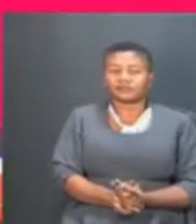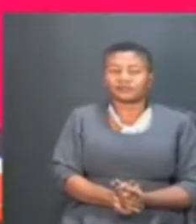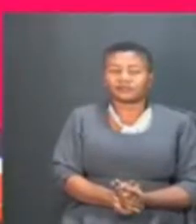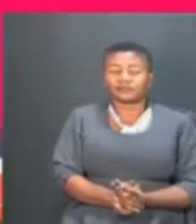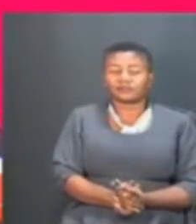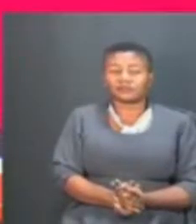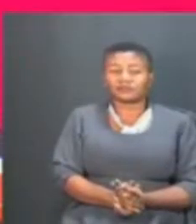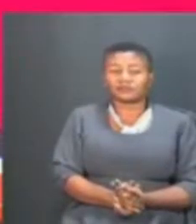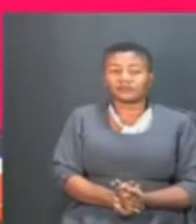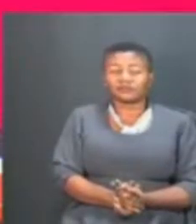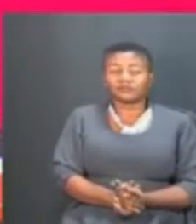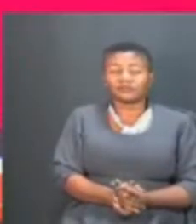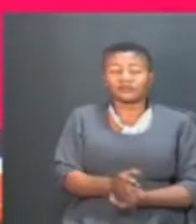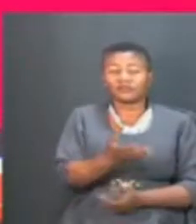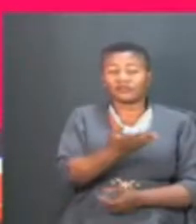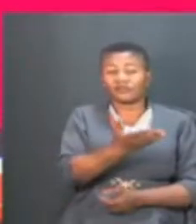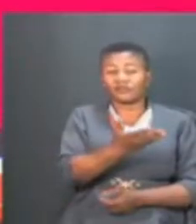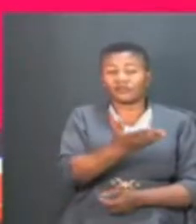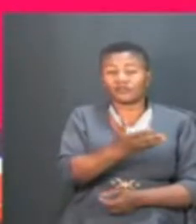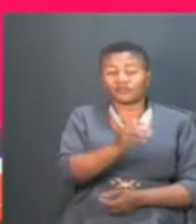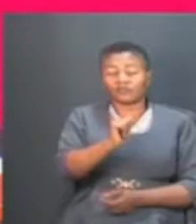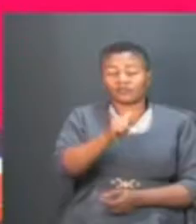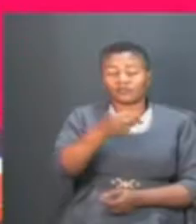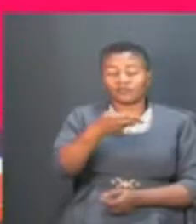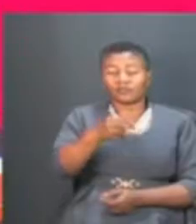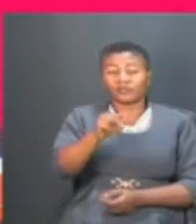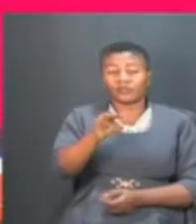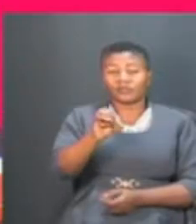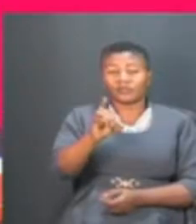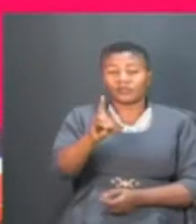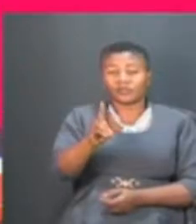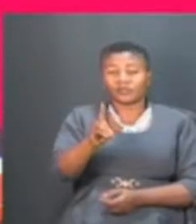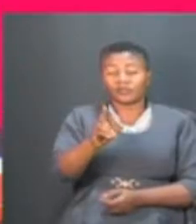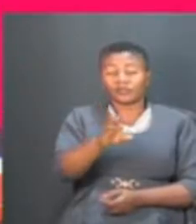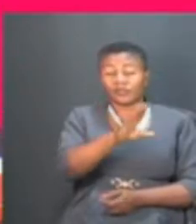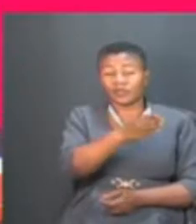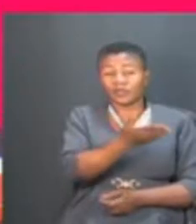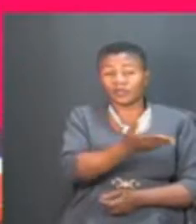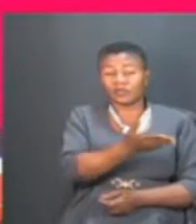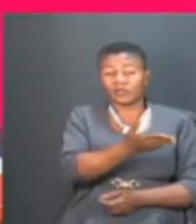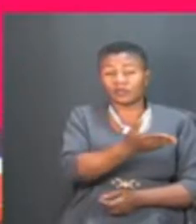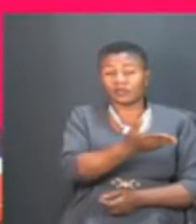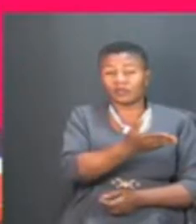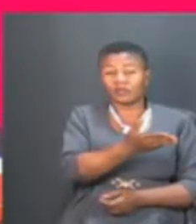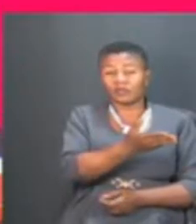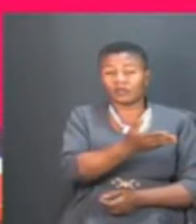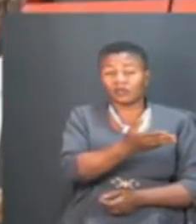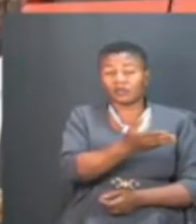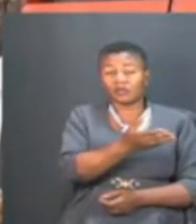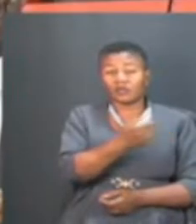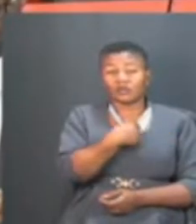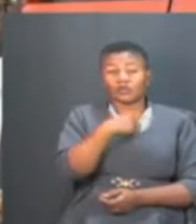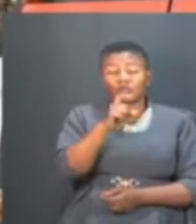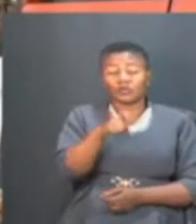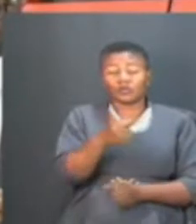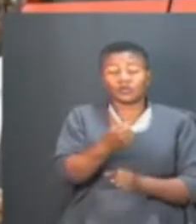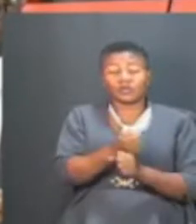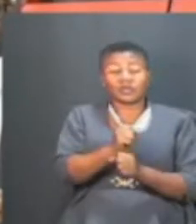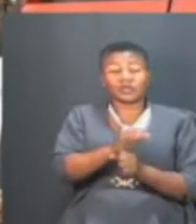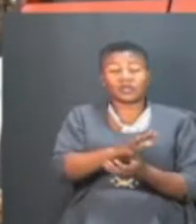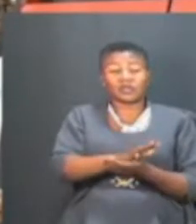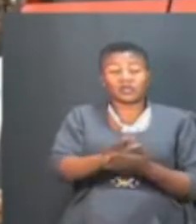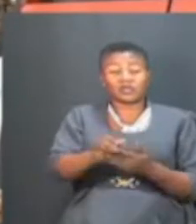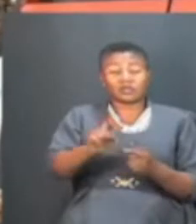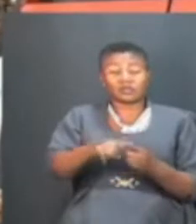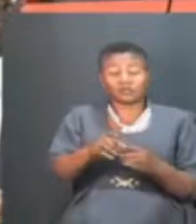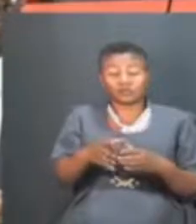Honorable Jerry Ahmed. Speaker, thank you. We are not opposed to the application, save that we have to make it very clear to the Chief Whip. These